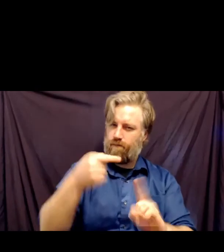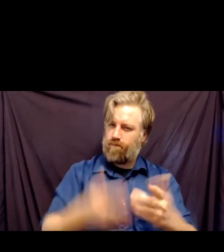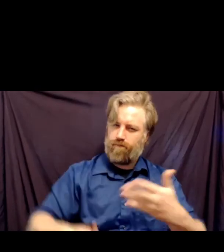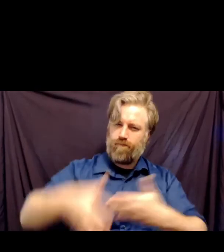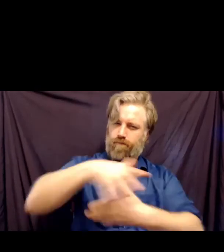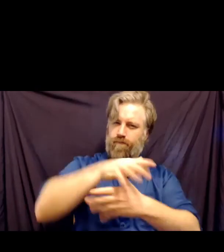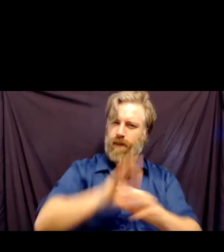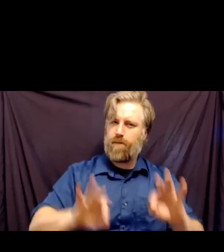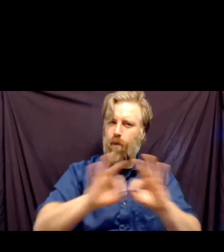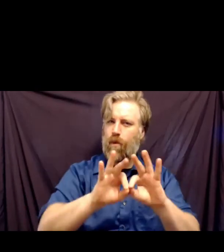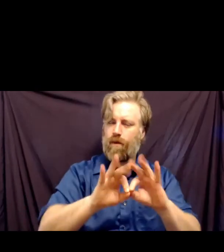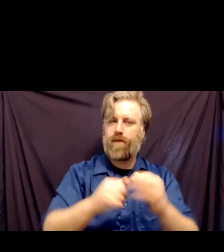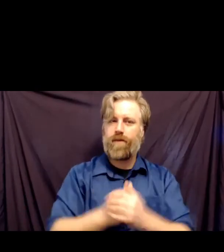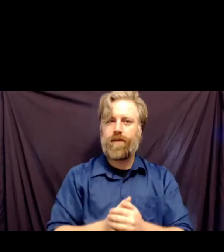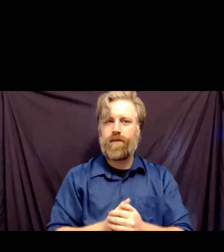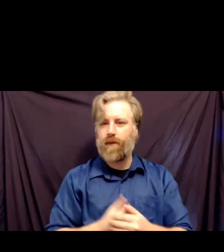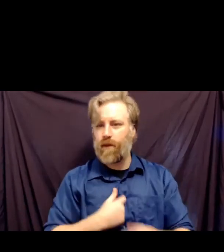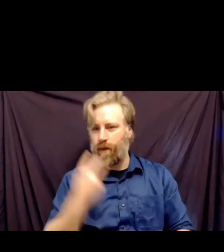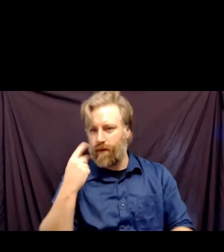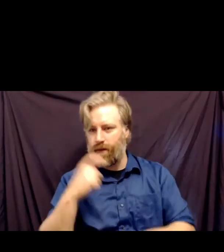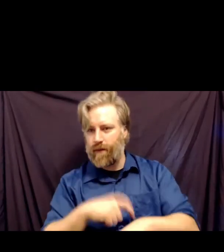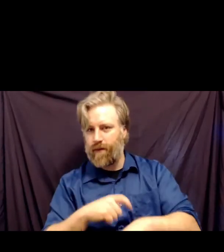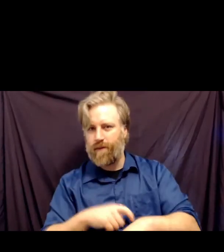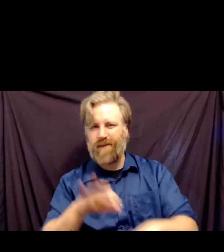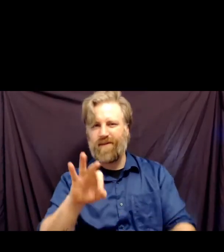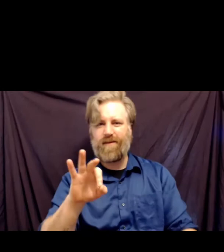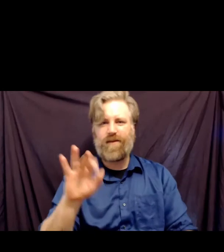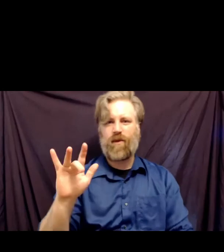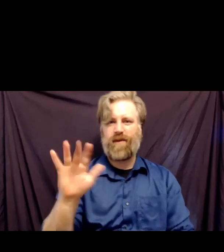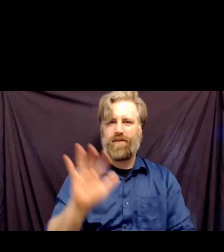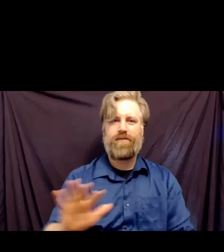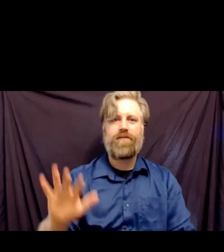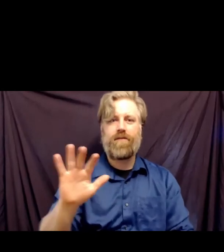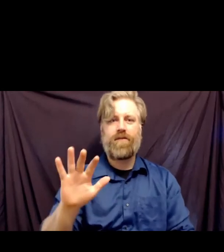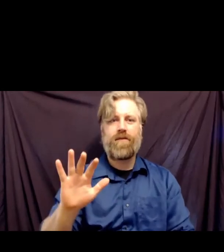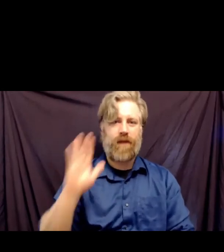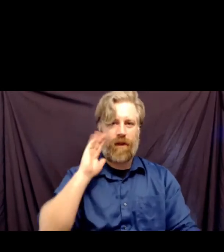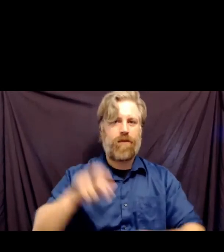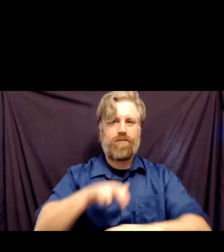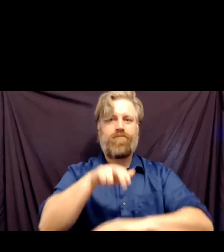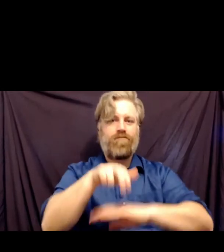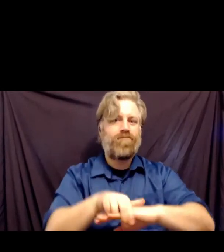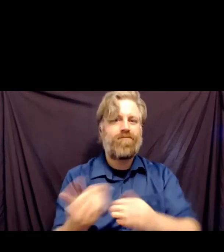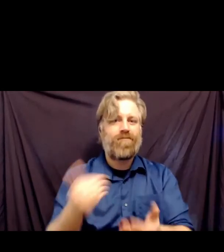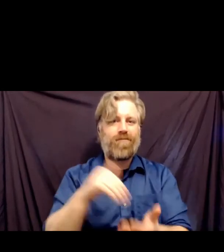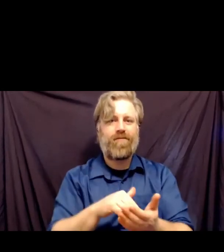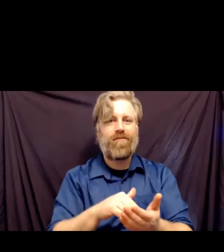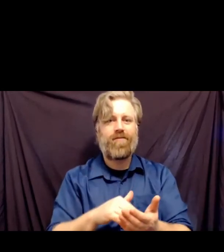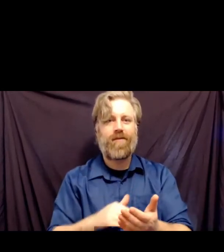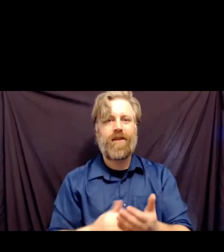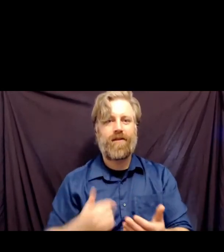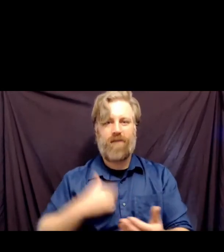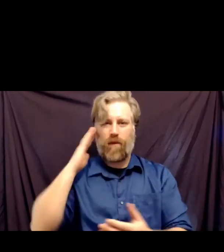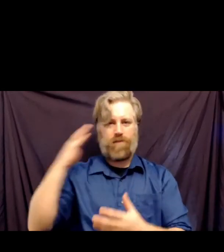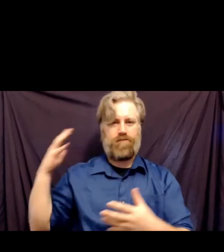I see it's about 25 after already. I'm going to sit down again and just kind of sum up